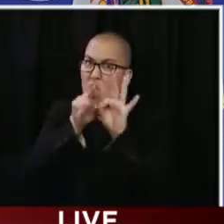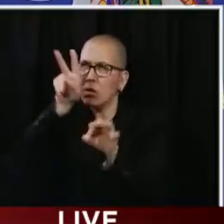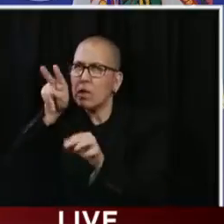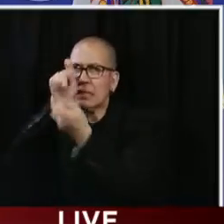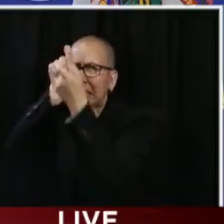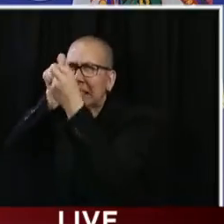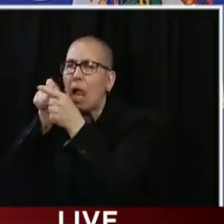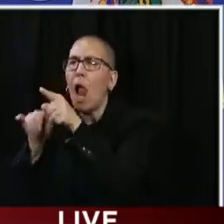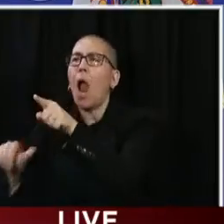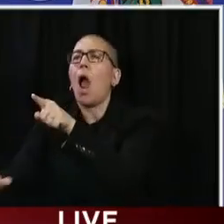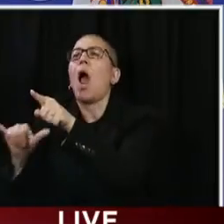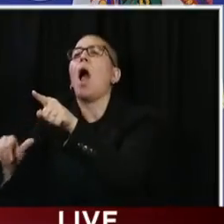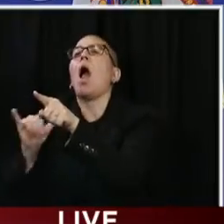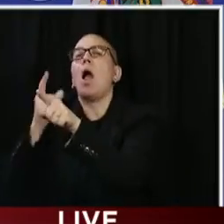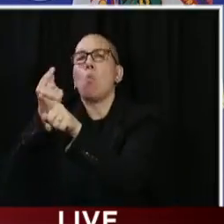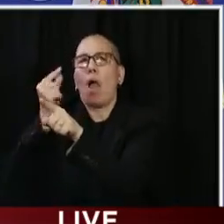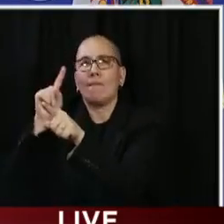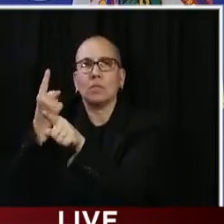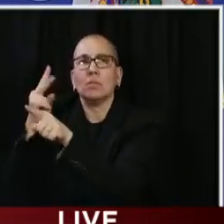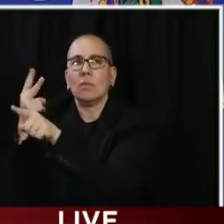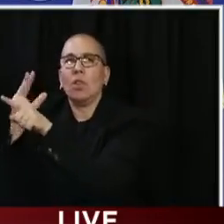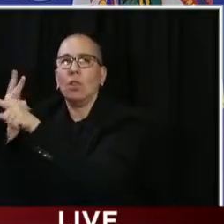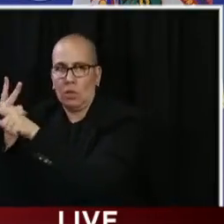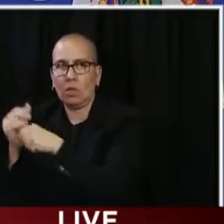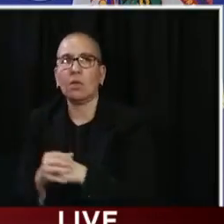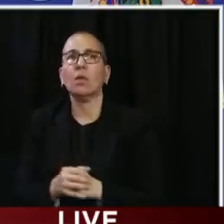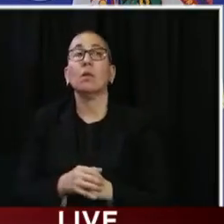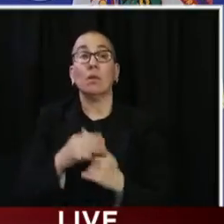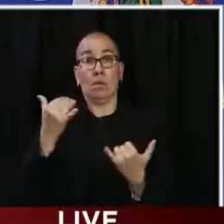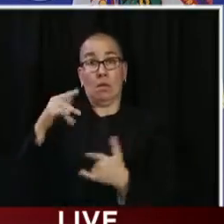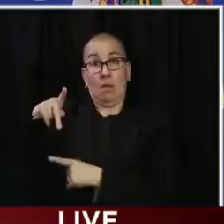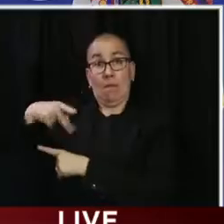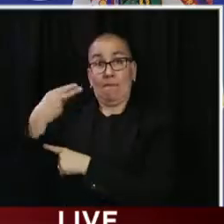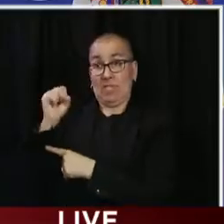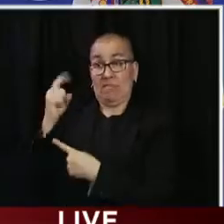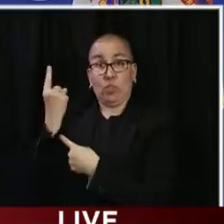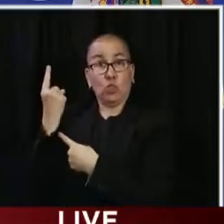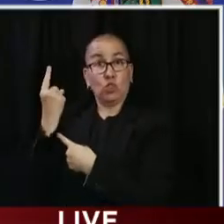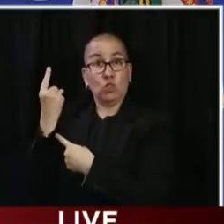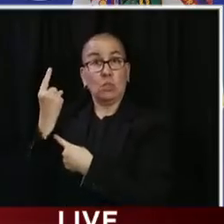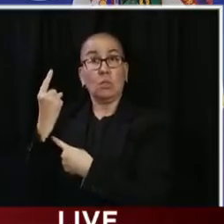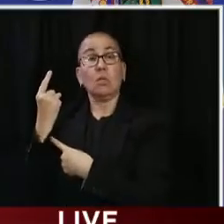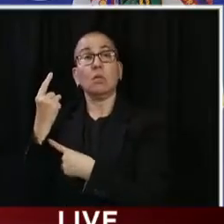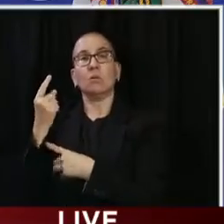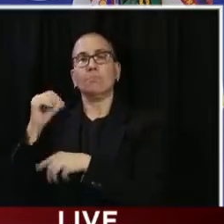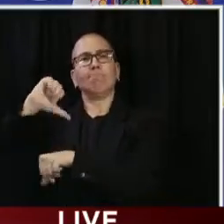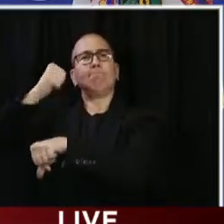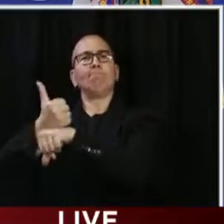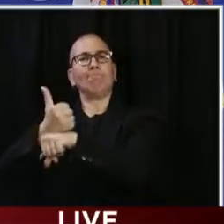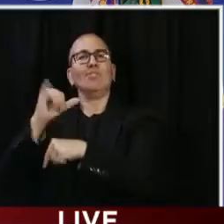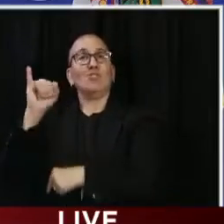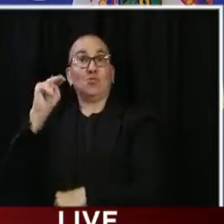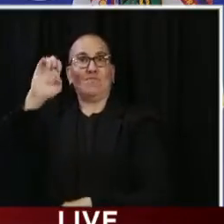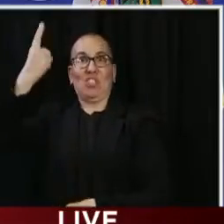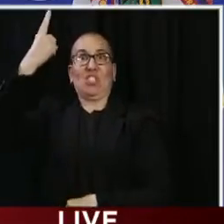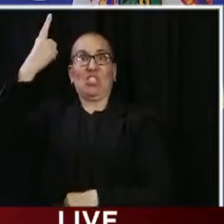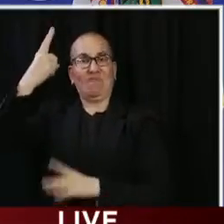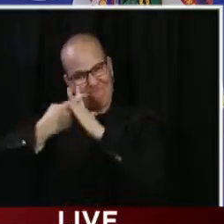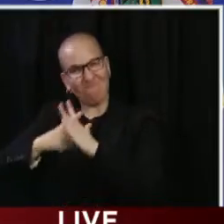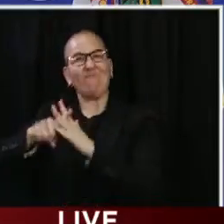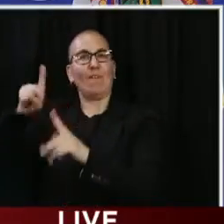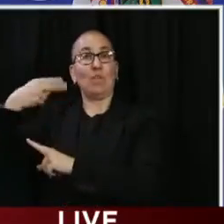is coming into effect on June 1st. And the big changes the governor highlighted a moment ago focus on restaurants and